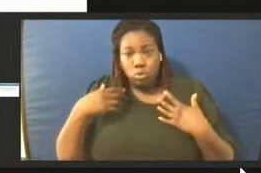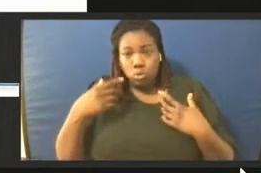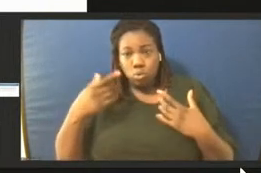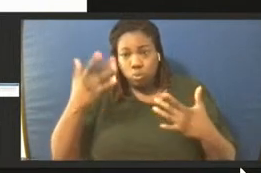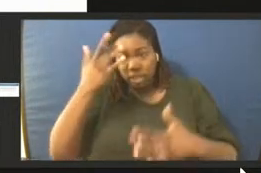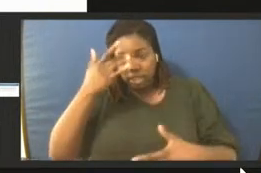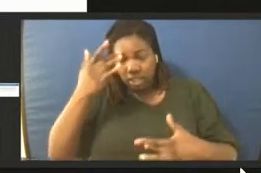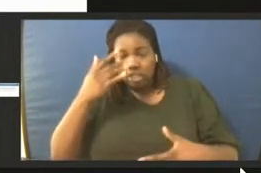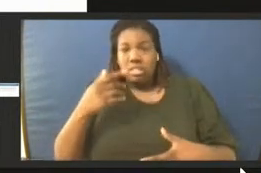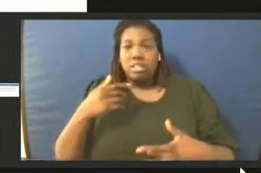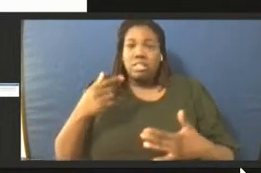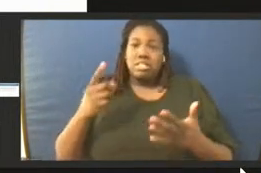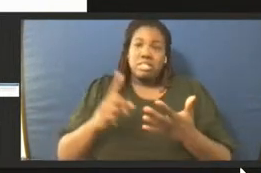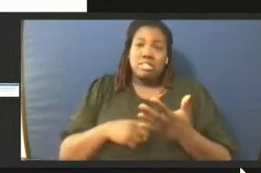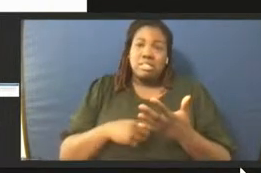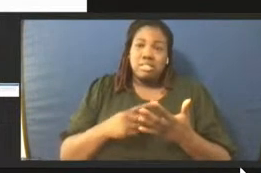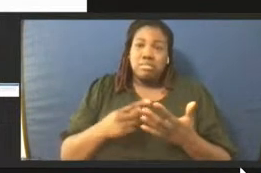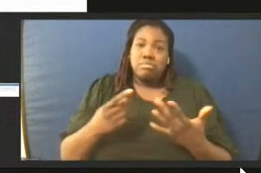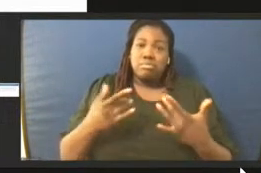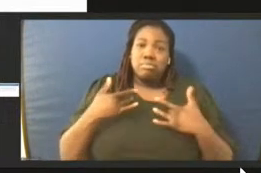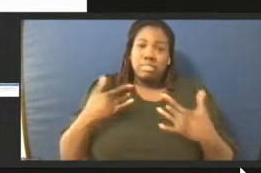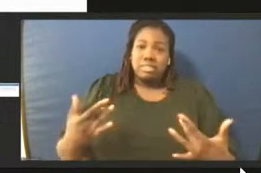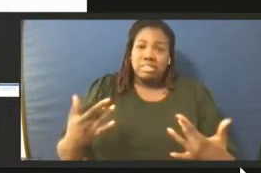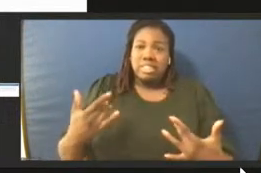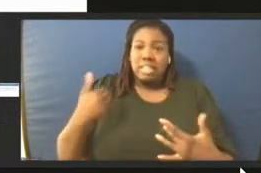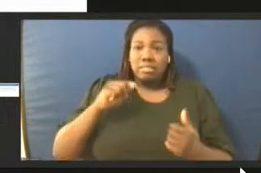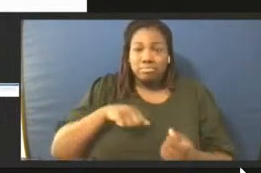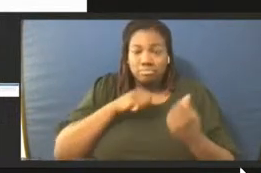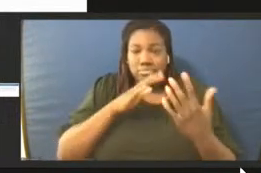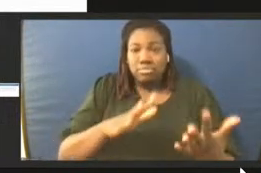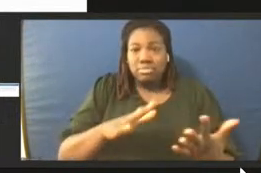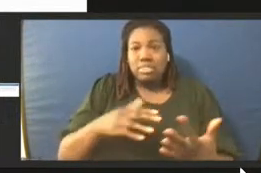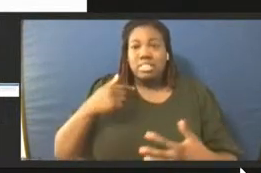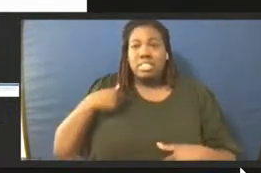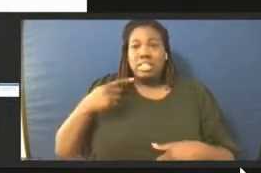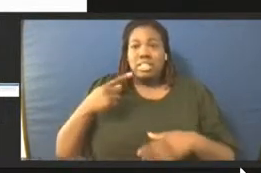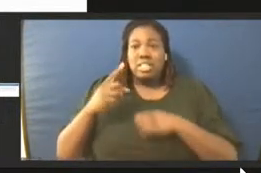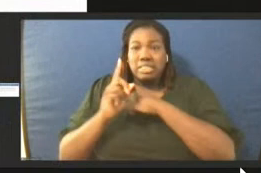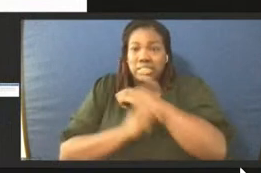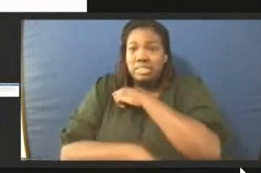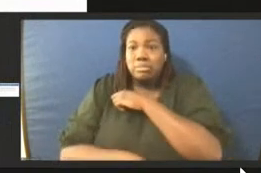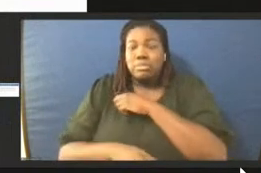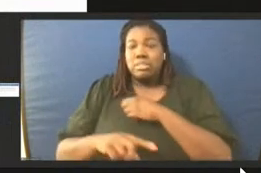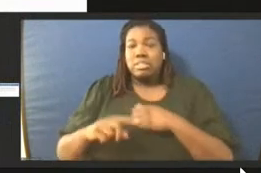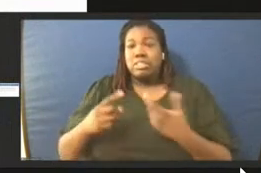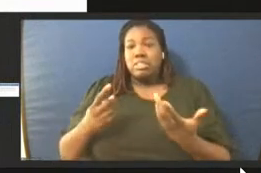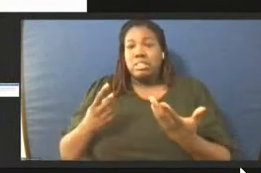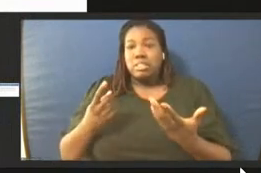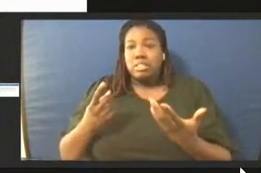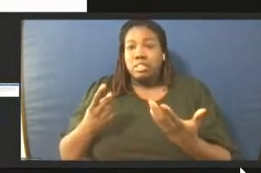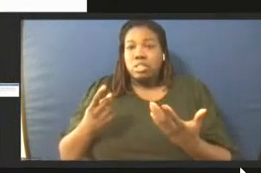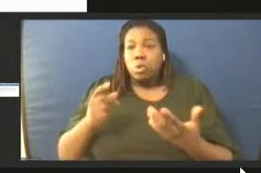face criminal or disciplinary consequences when they should have better access to